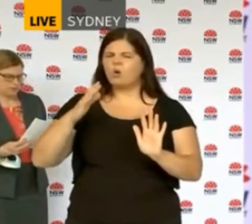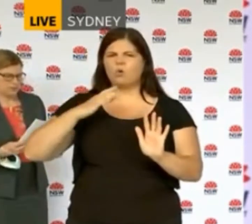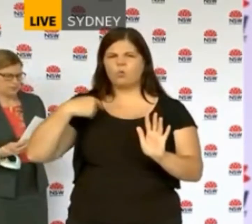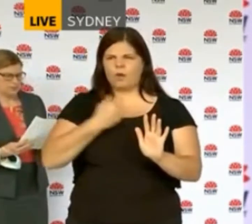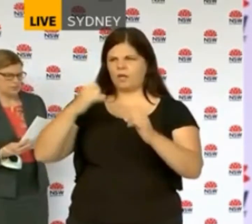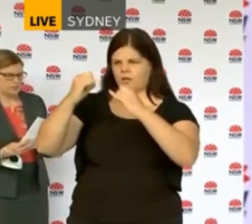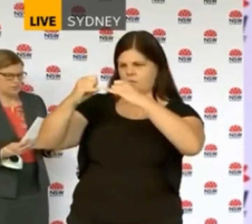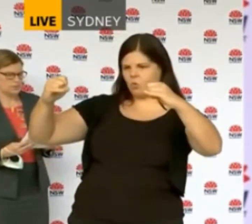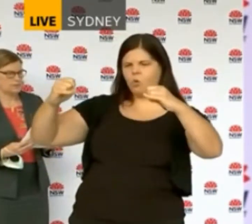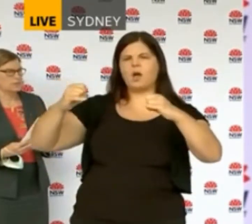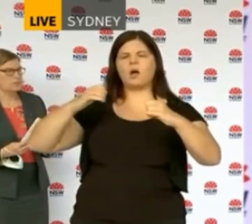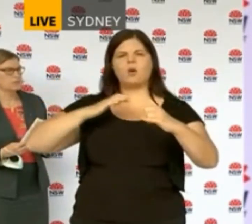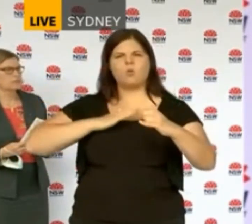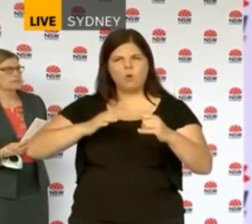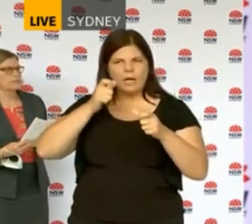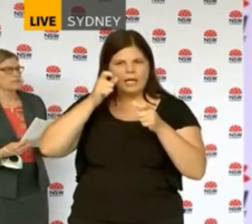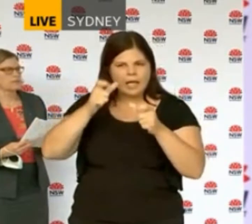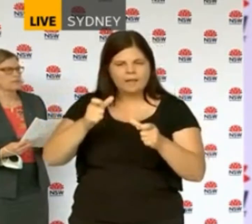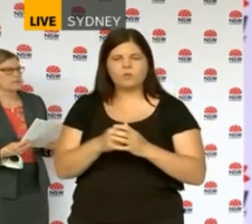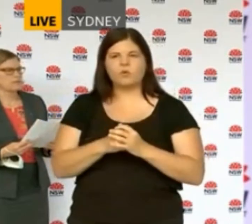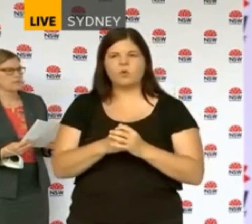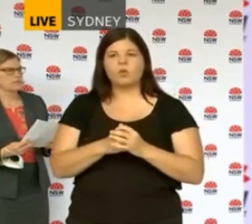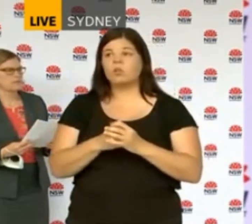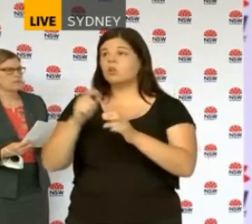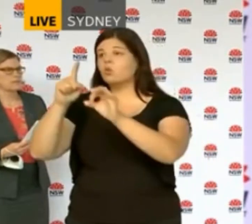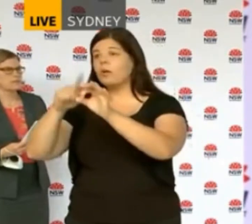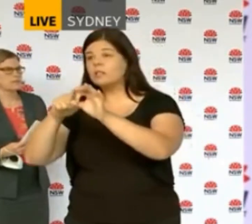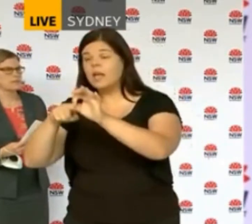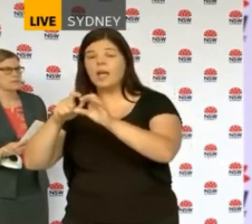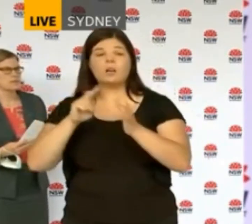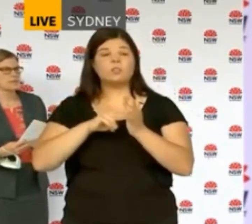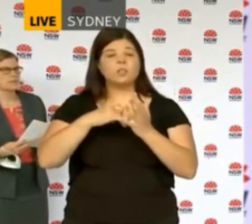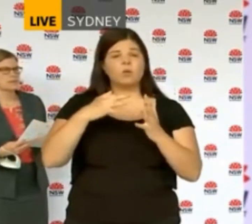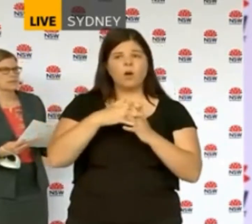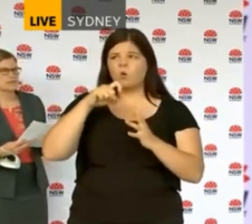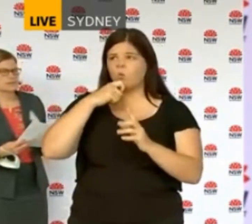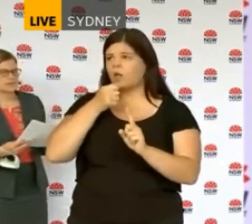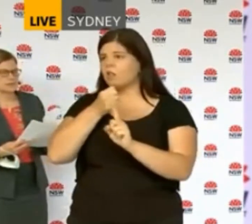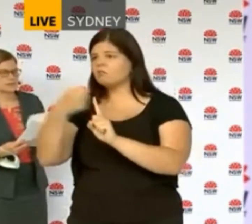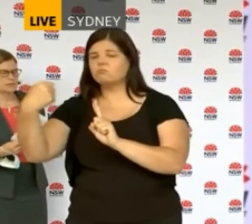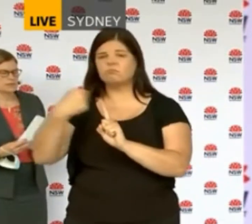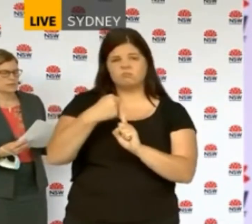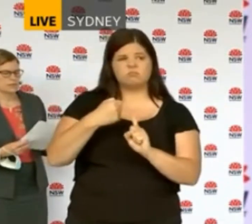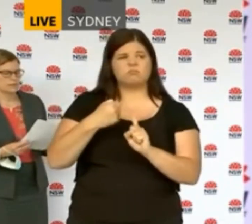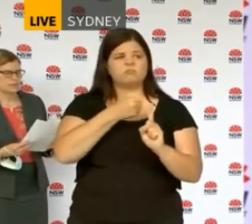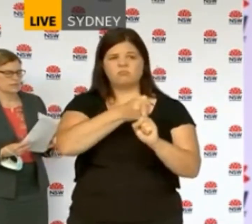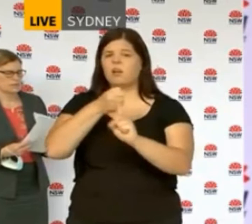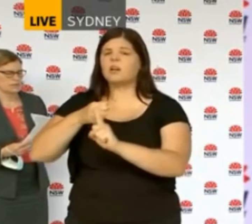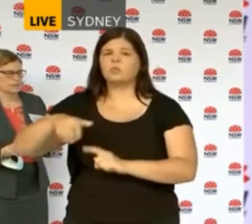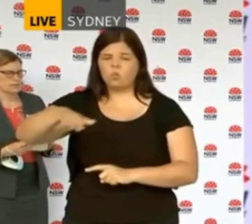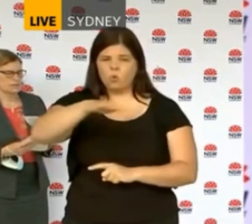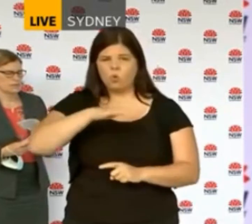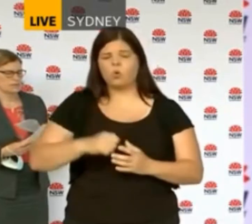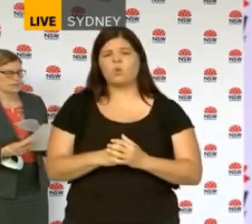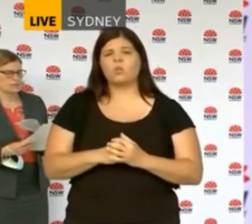support, because whatever happens in Queensland impacts what happens in New South Wales or any other state. And you know, we are all working together for the